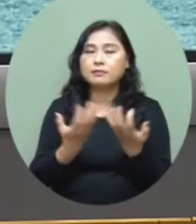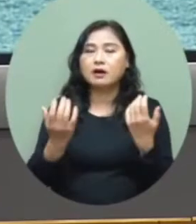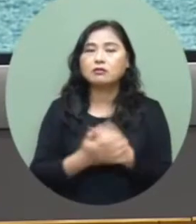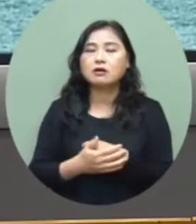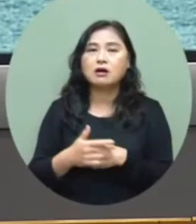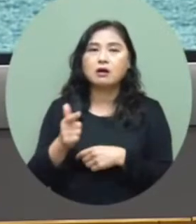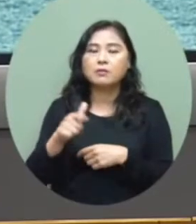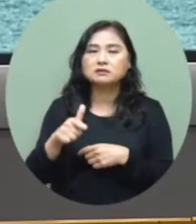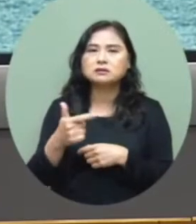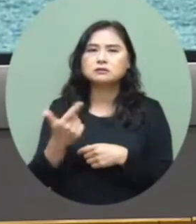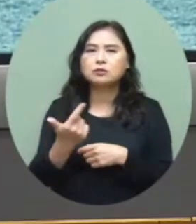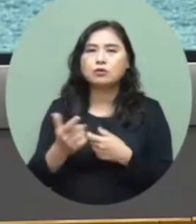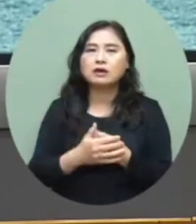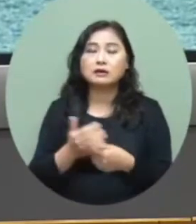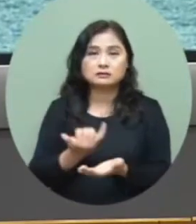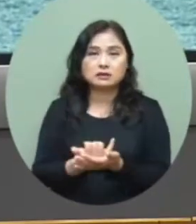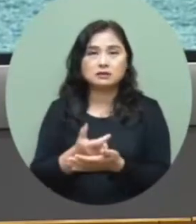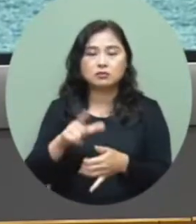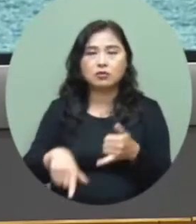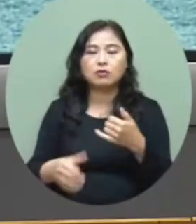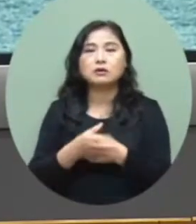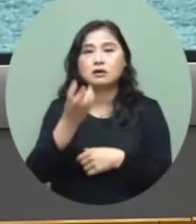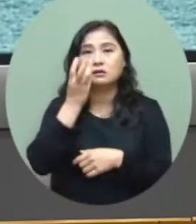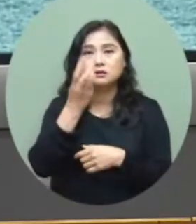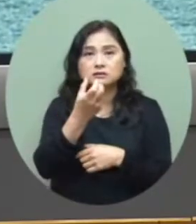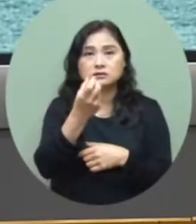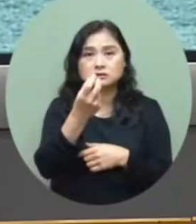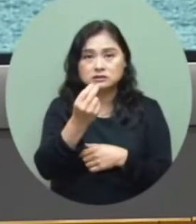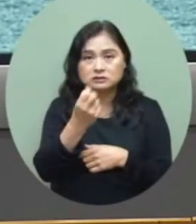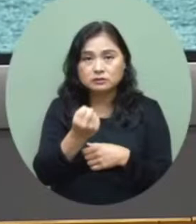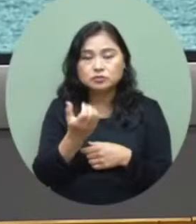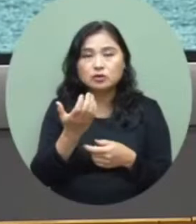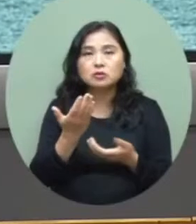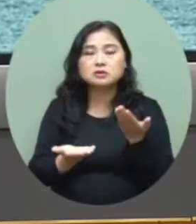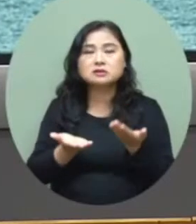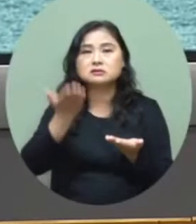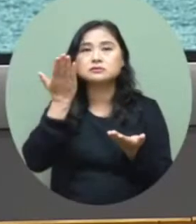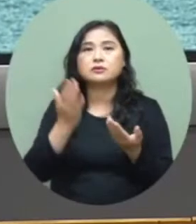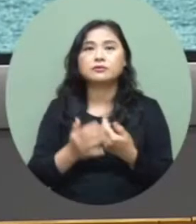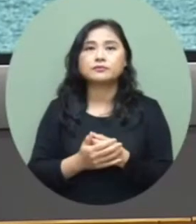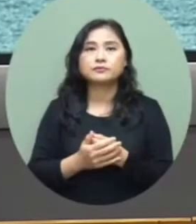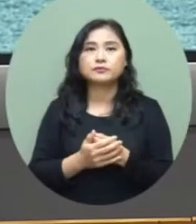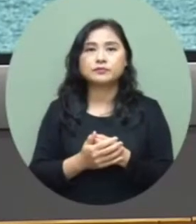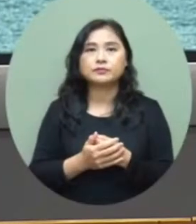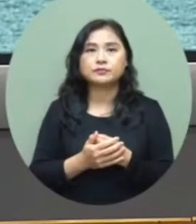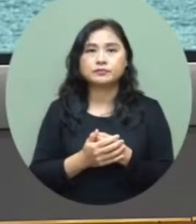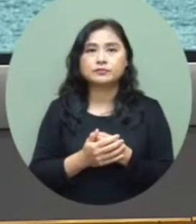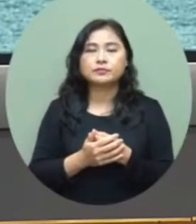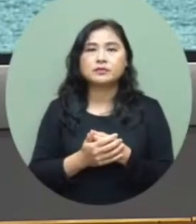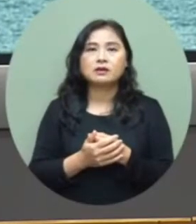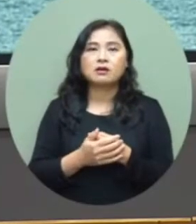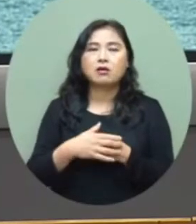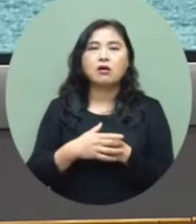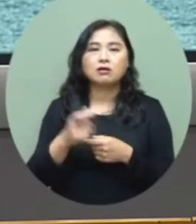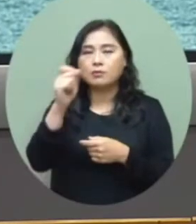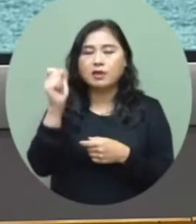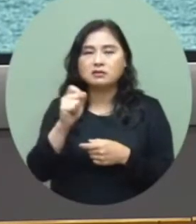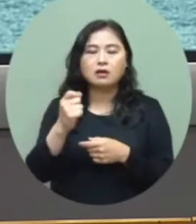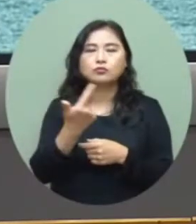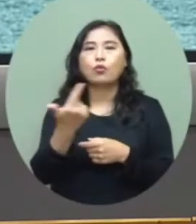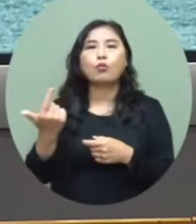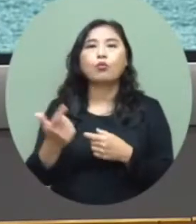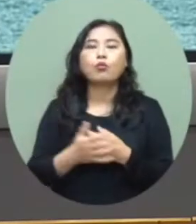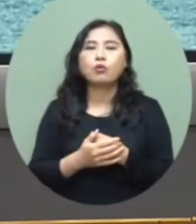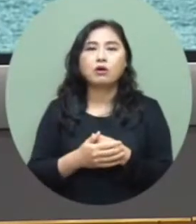the outbreak of the fifth wave, out of those mortality cases for those aged over 70 and above, they